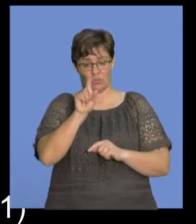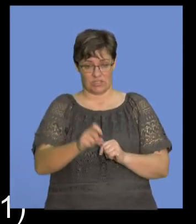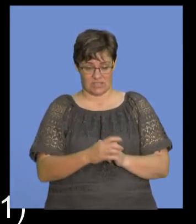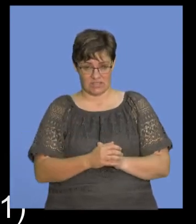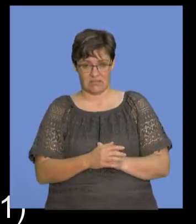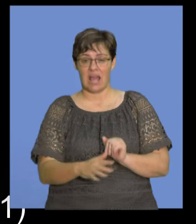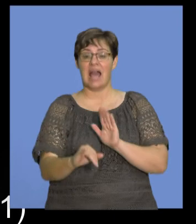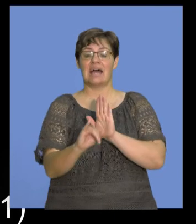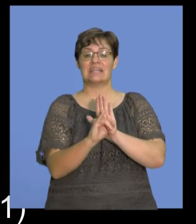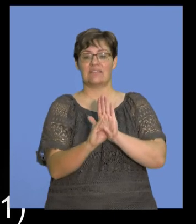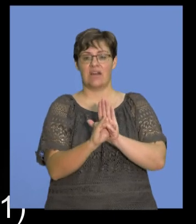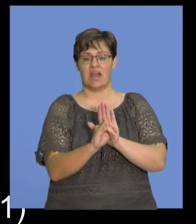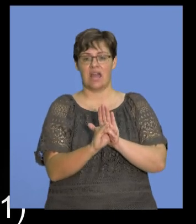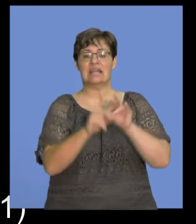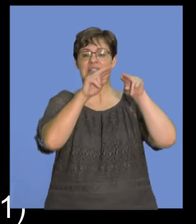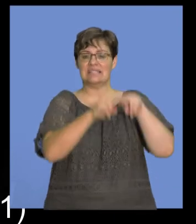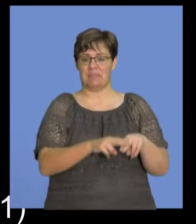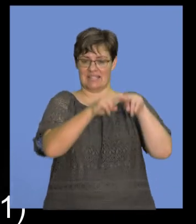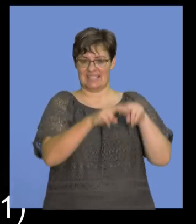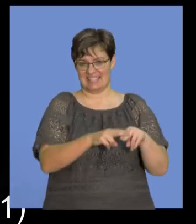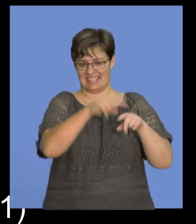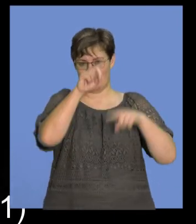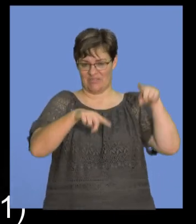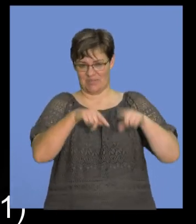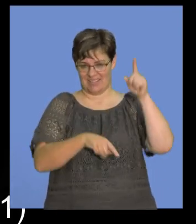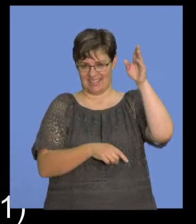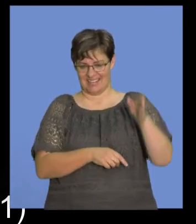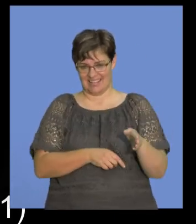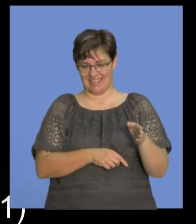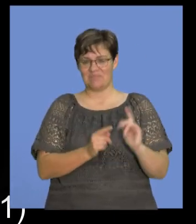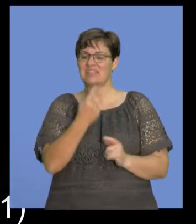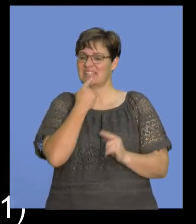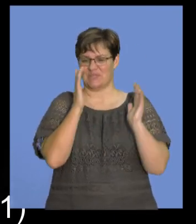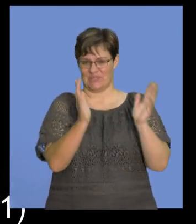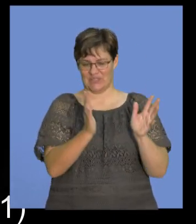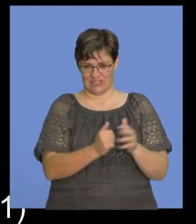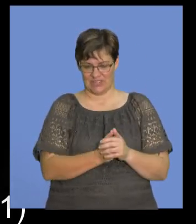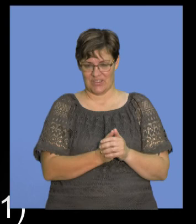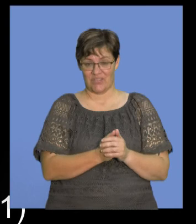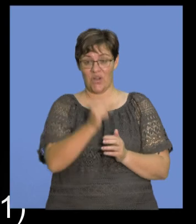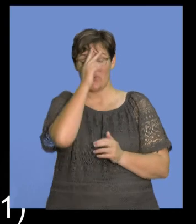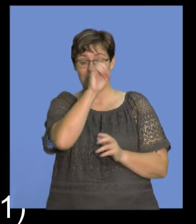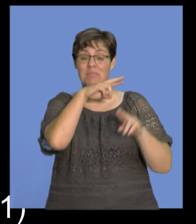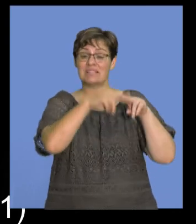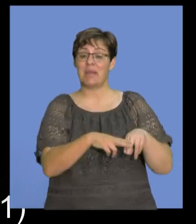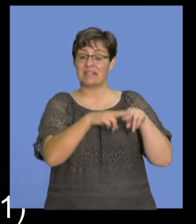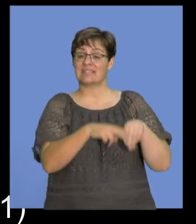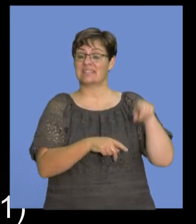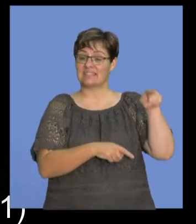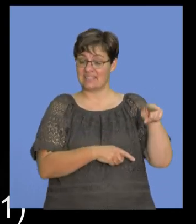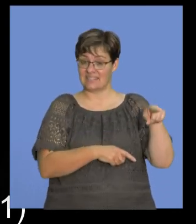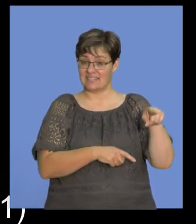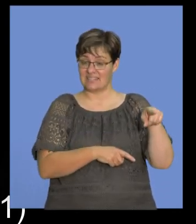The next question wants you to identify the dependent variable. Again, as I mentioned, remember